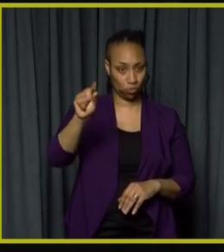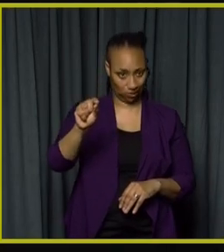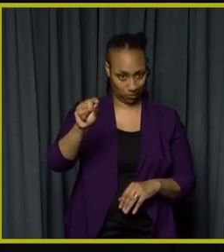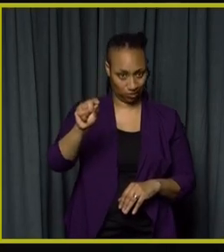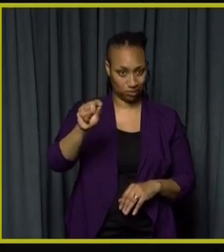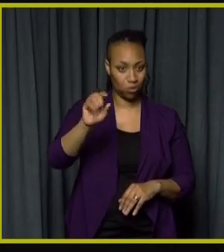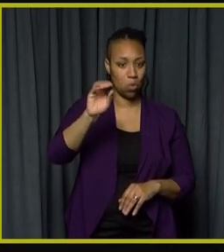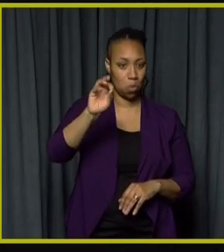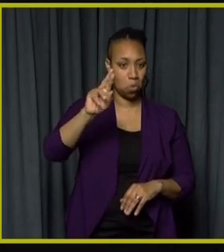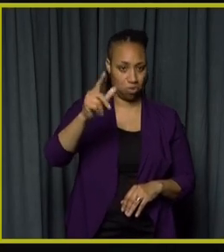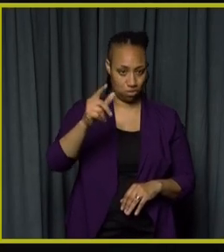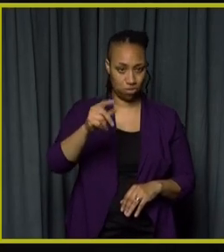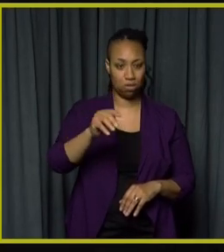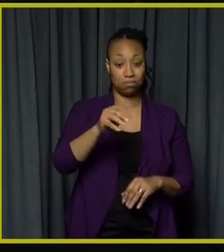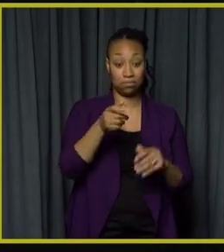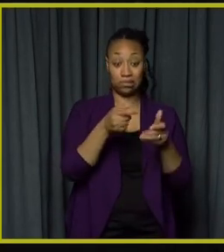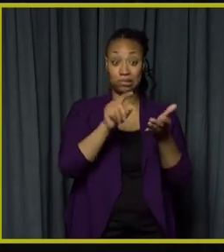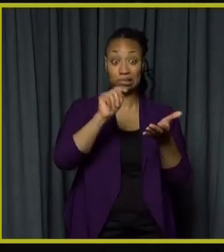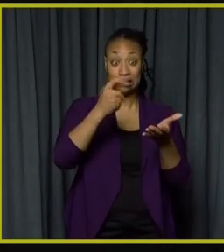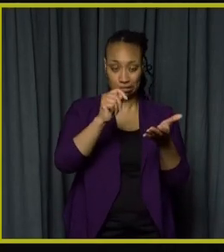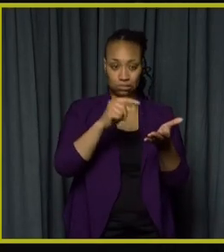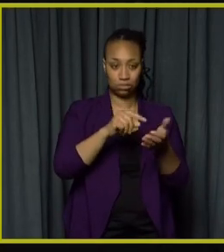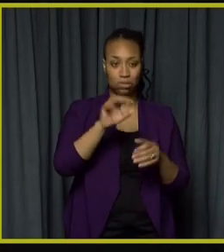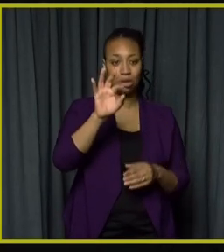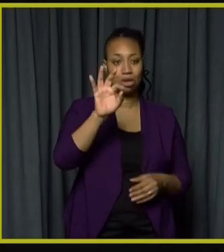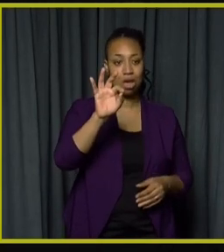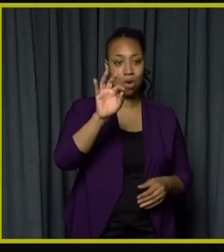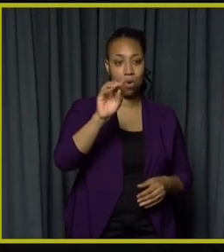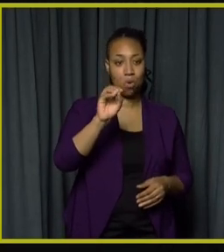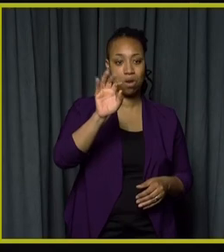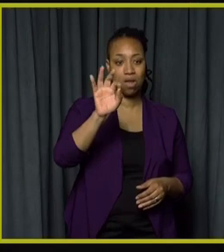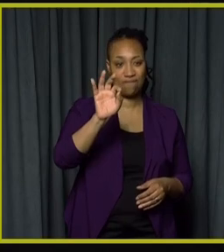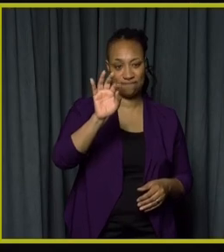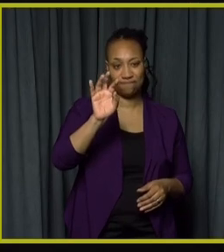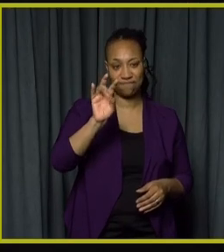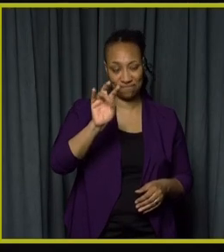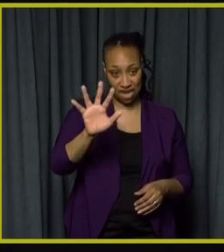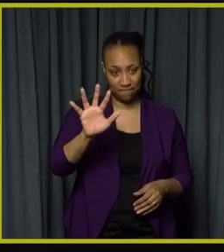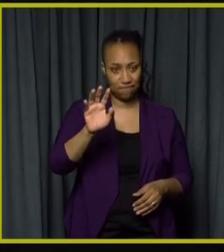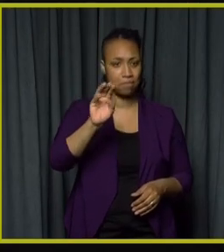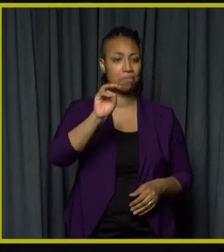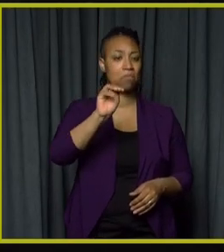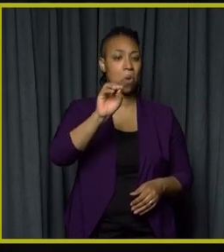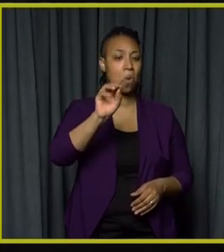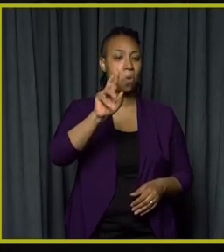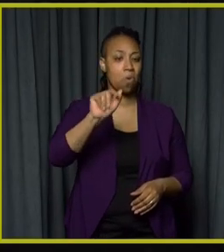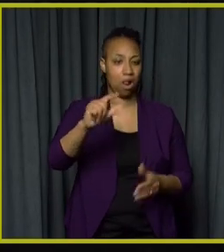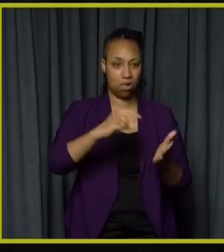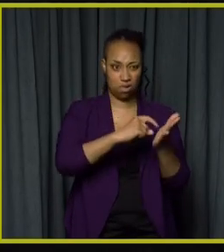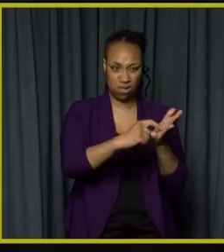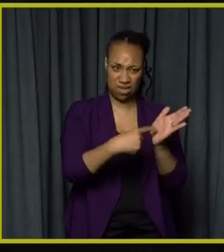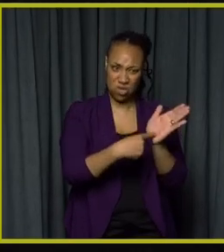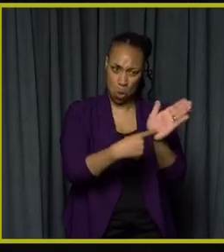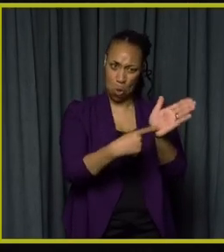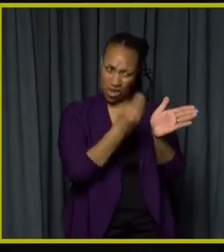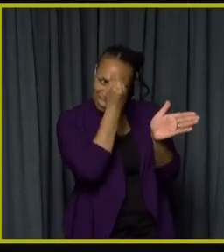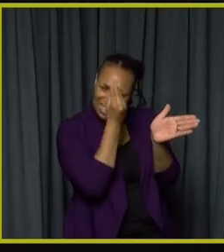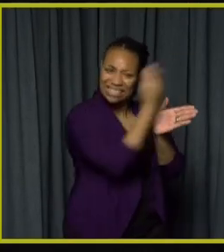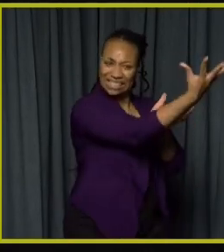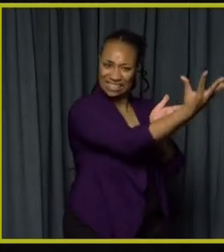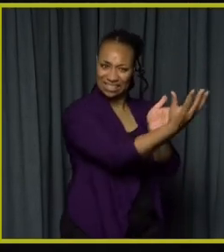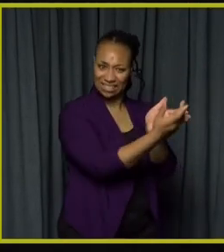90975 and make sure we get this urgent policy platform to our elected officials. Please help us